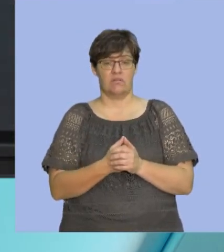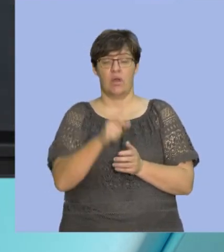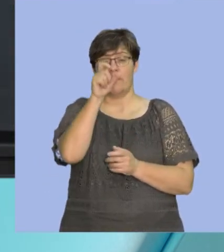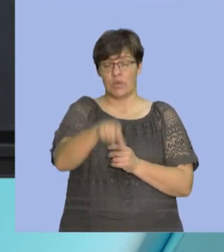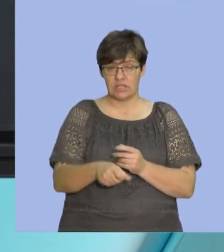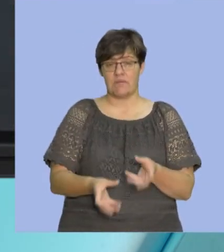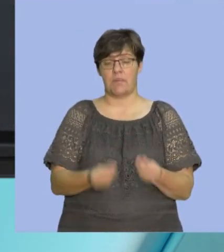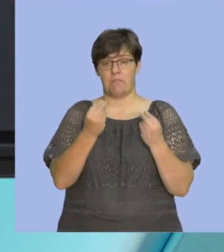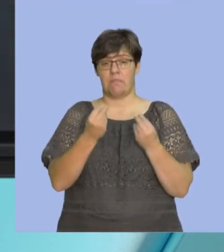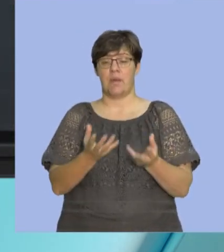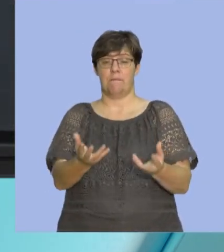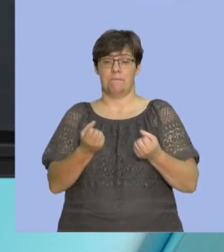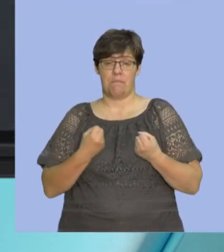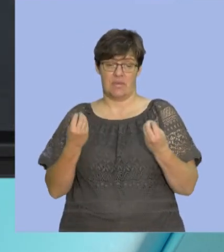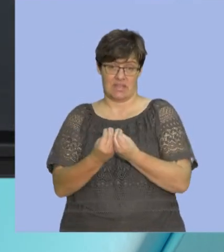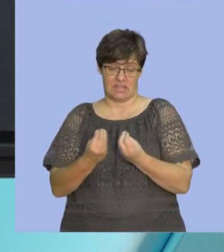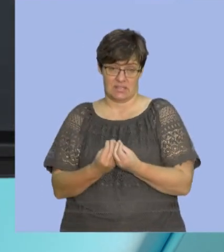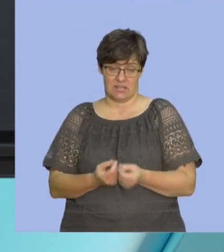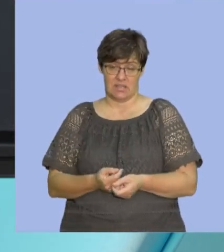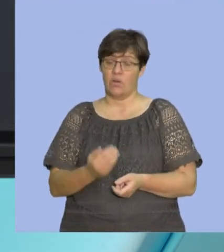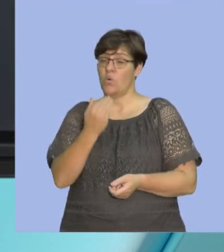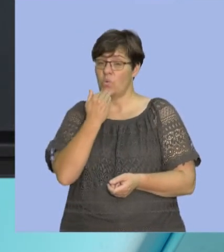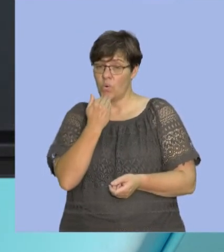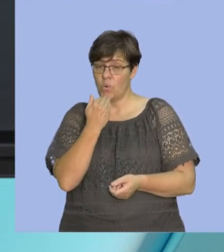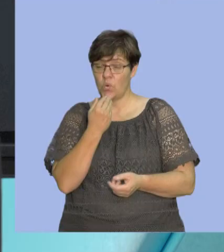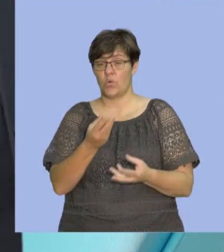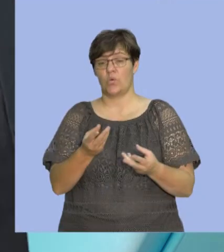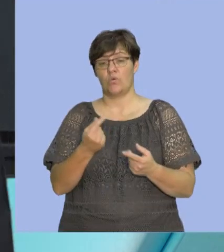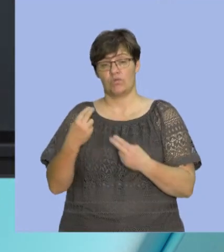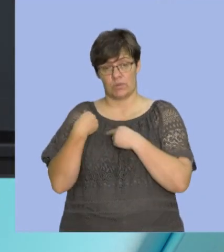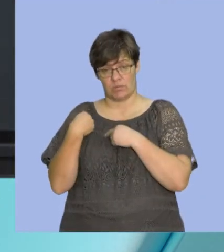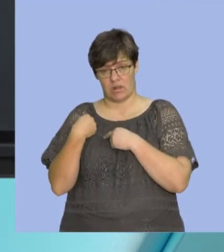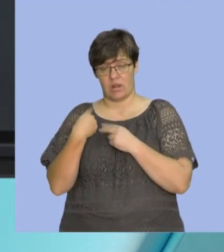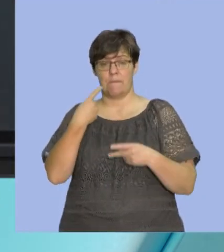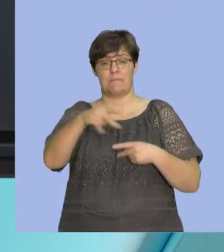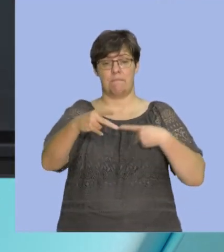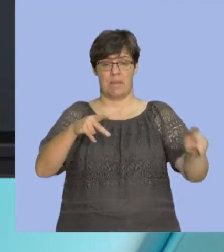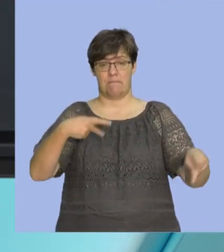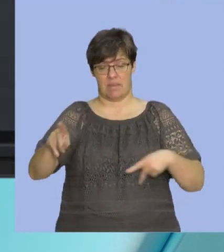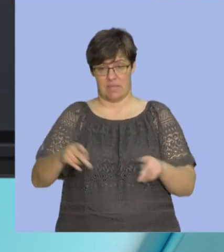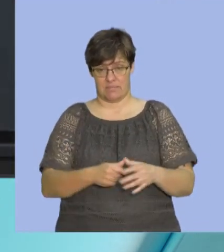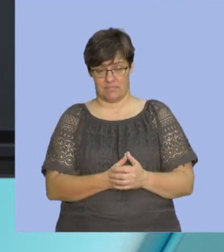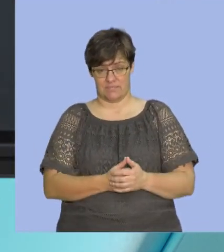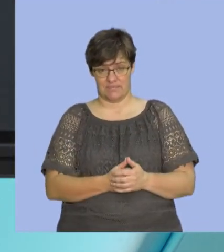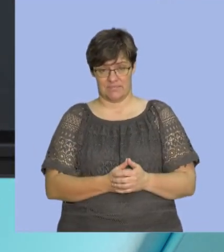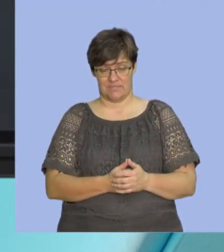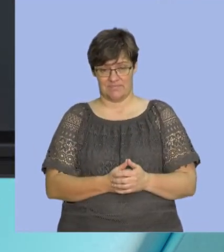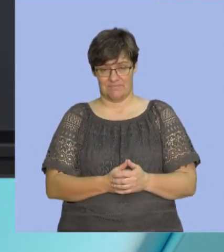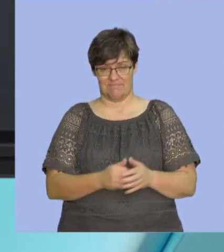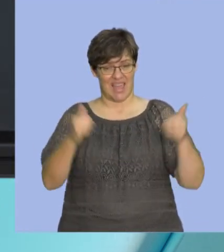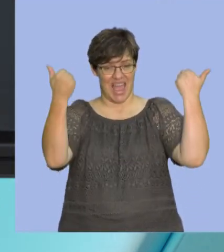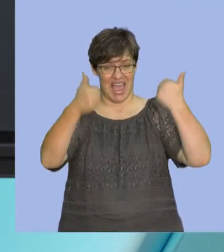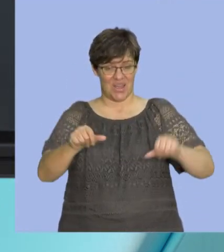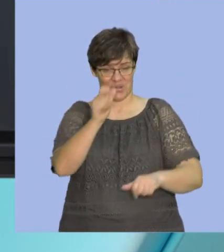responsible for the receiving of goods. And who is responsible for making payments? Well, accounting